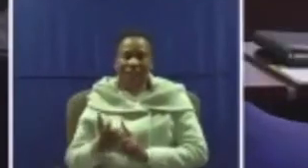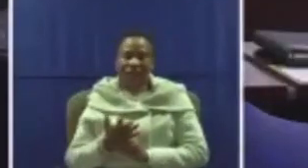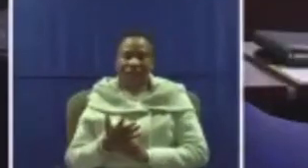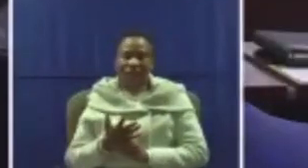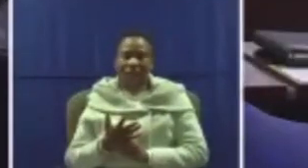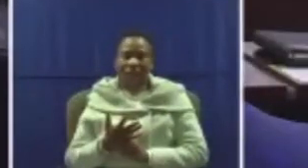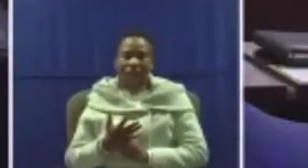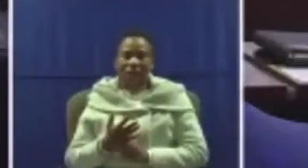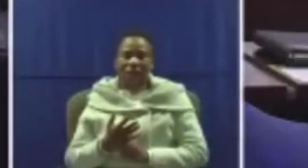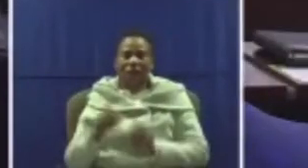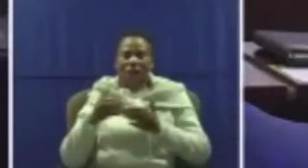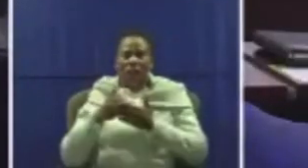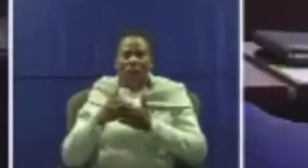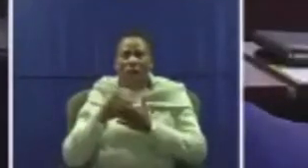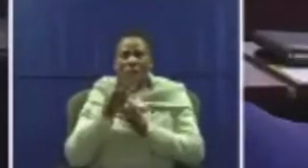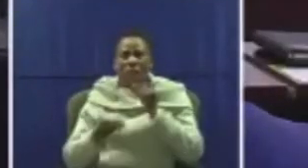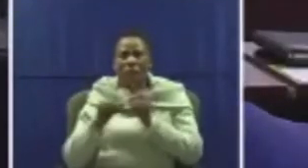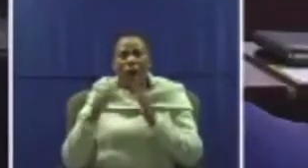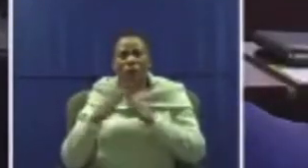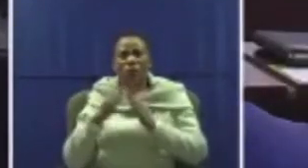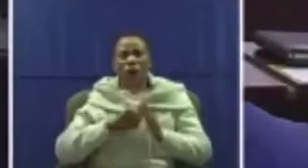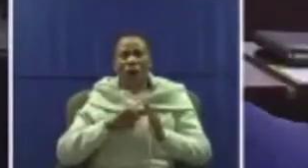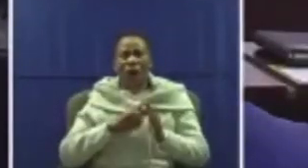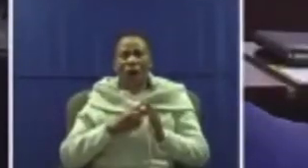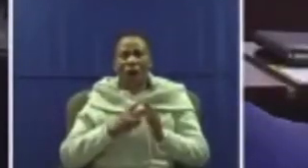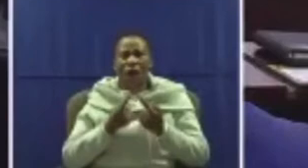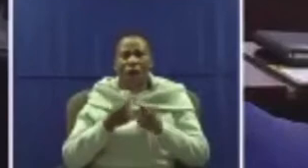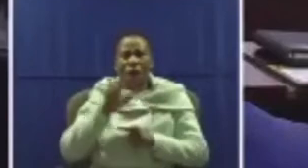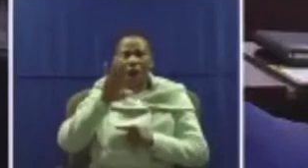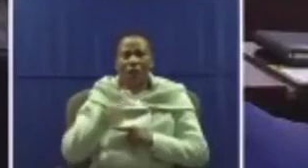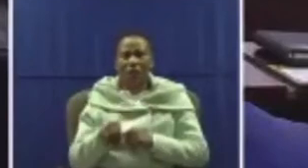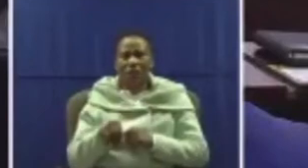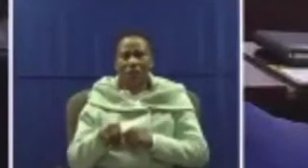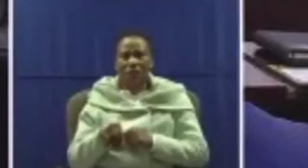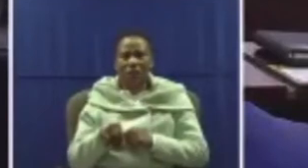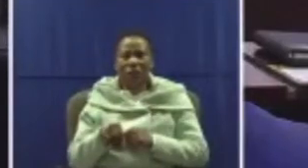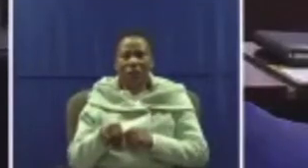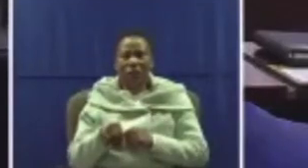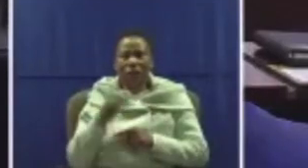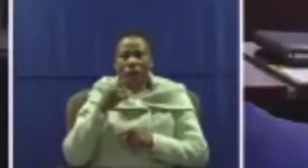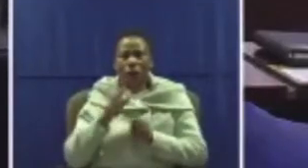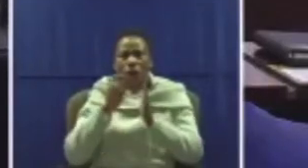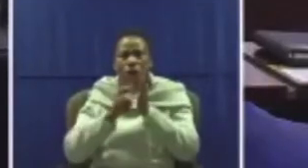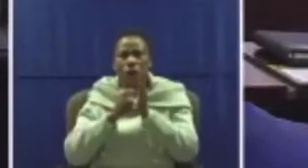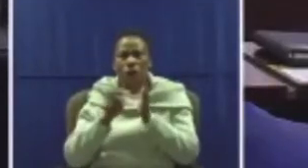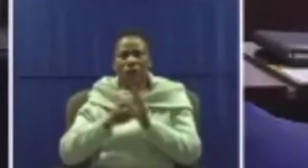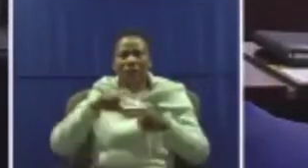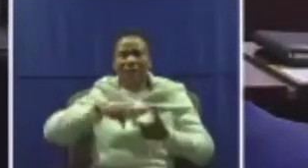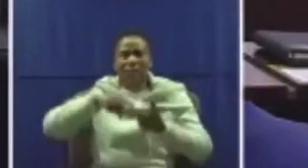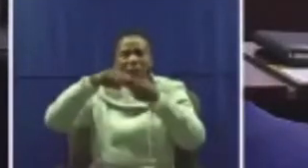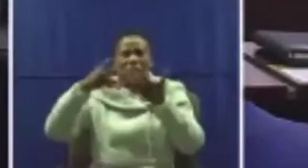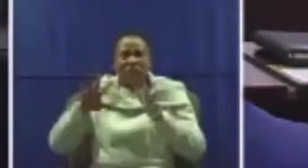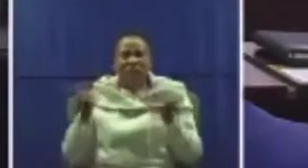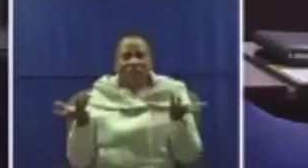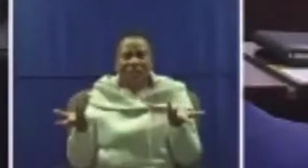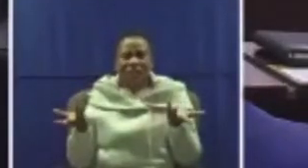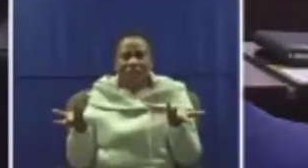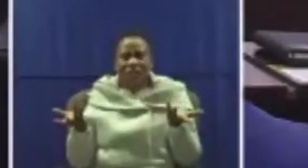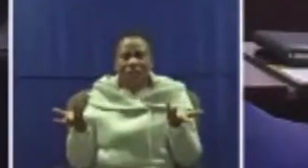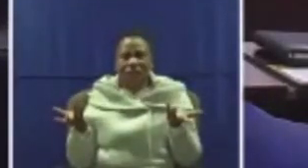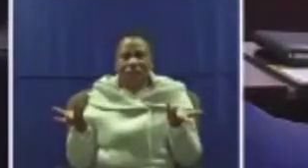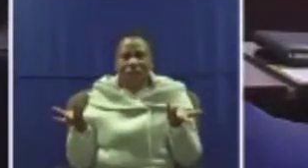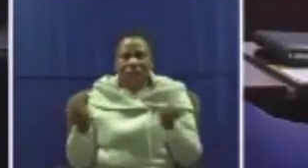Leave the House for what, Speaker? For asking you if you have suspended the rules. Honorable members, our